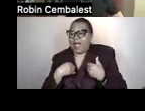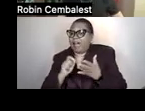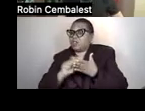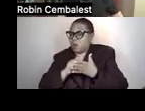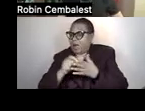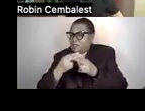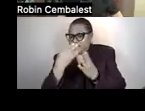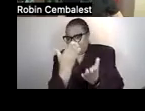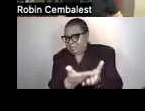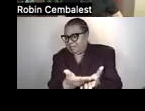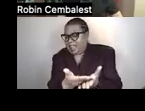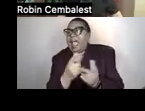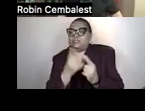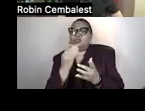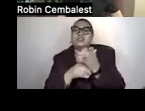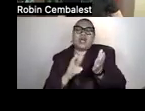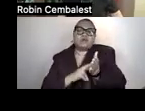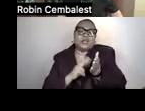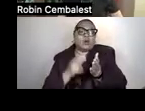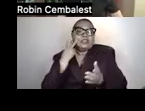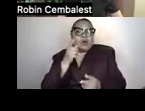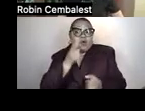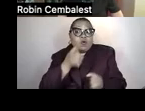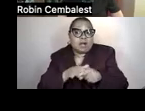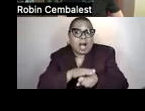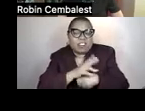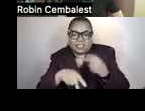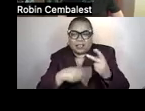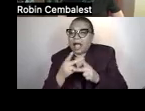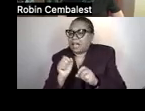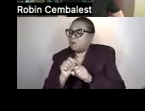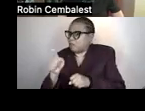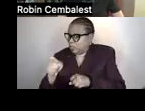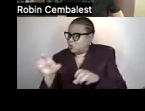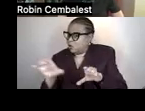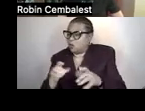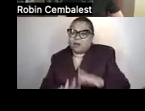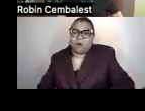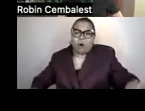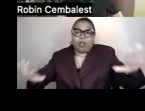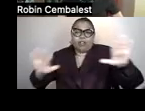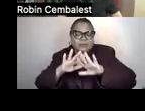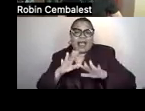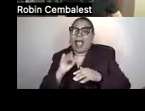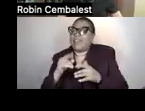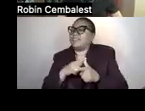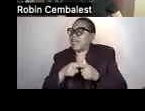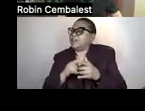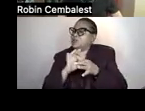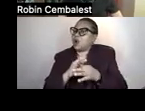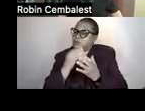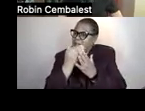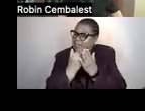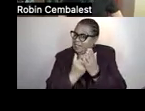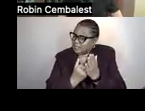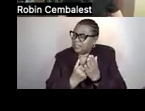name listed, and you can do some research to see who covers the kind of work that you're doing across the board. And then in terms of